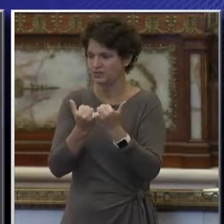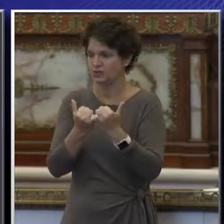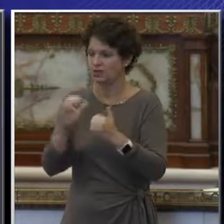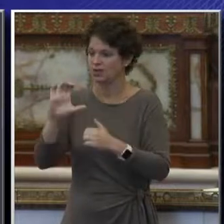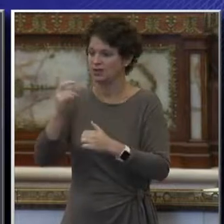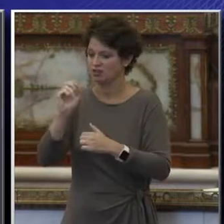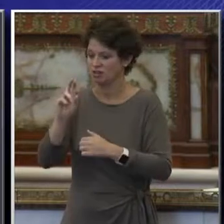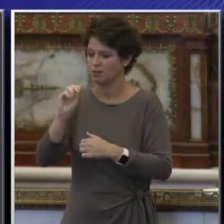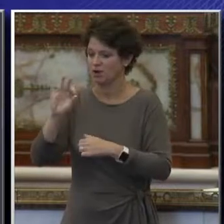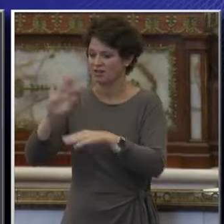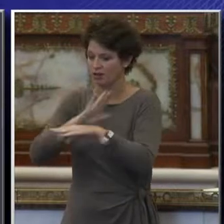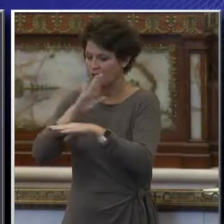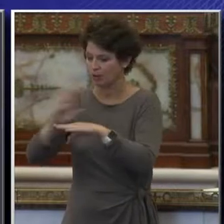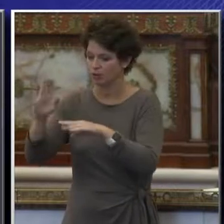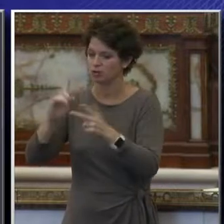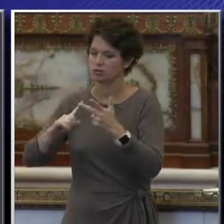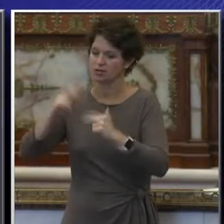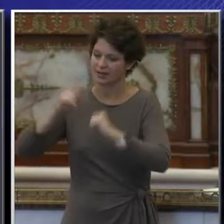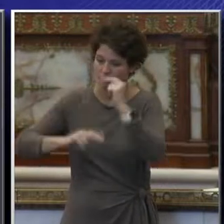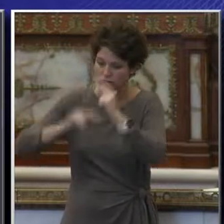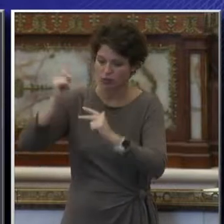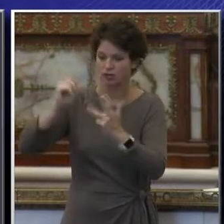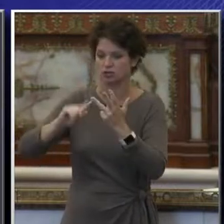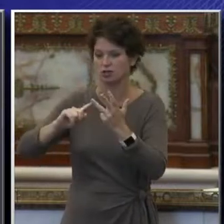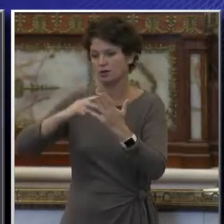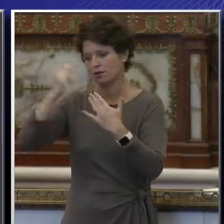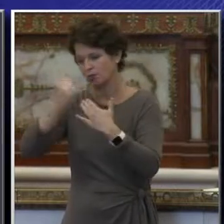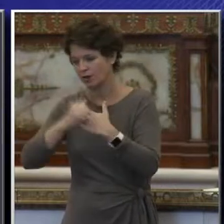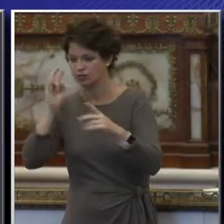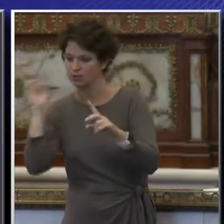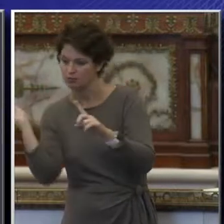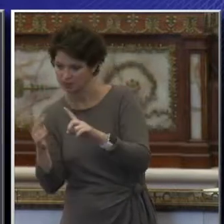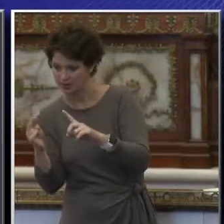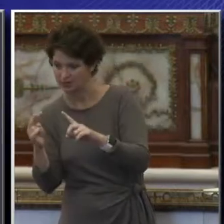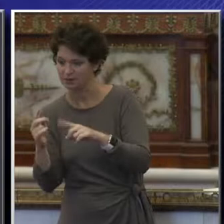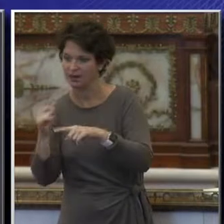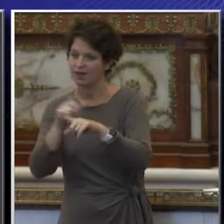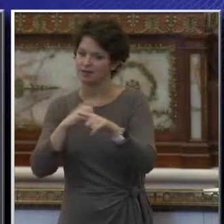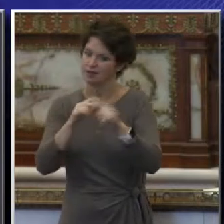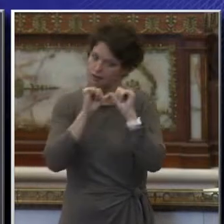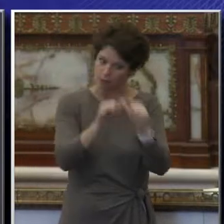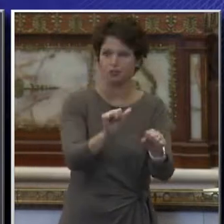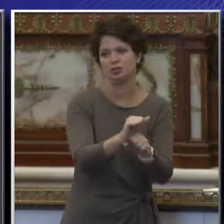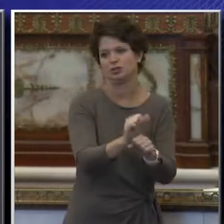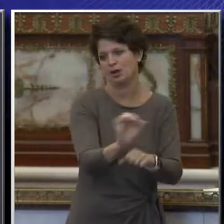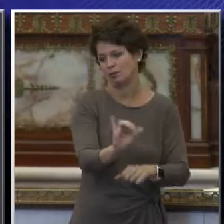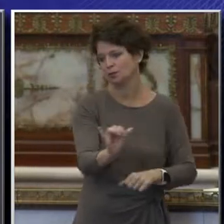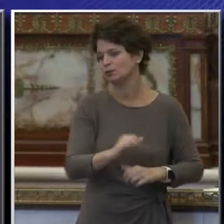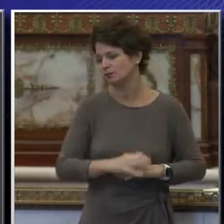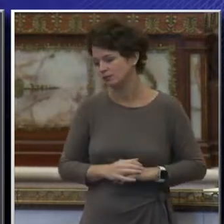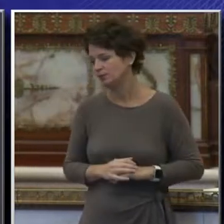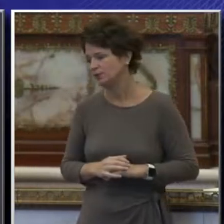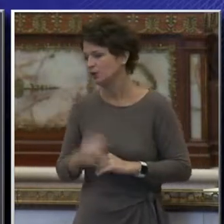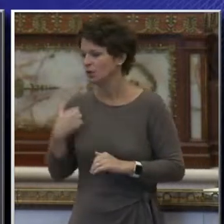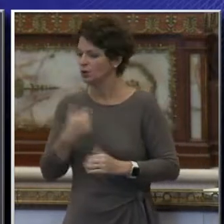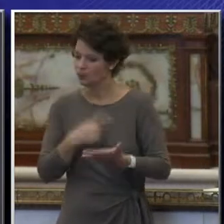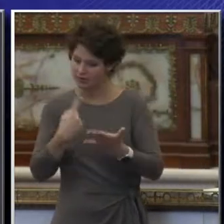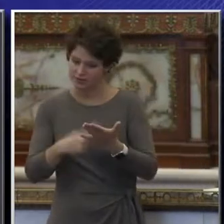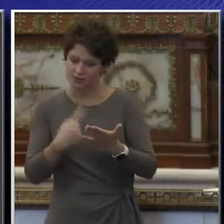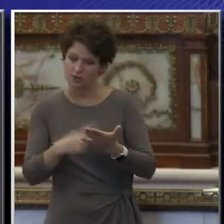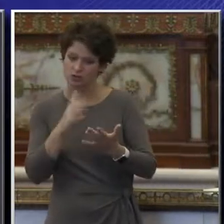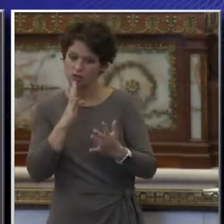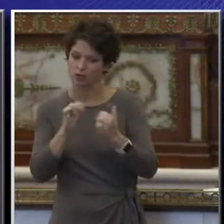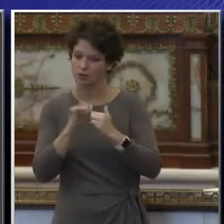Commerce, both from a construction and project perspective, and then obviously the permanent jobs. So